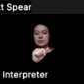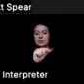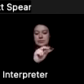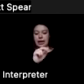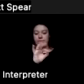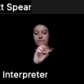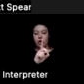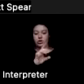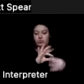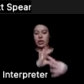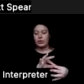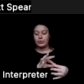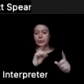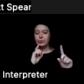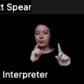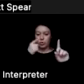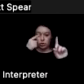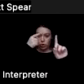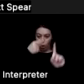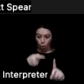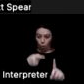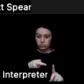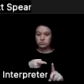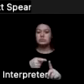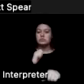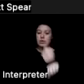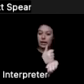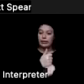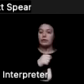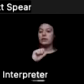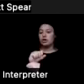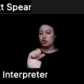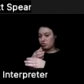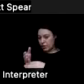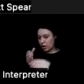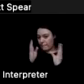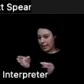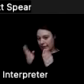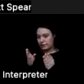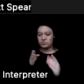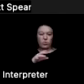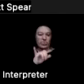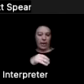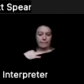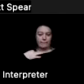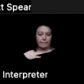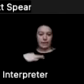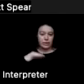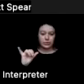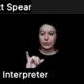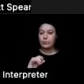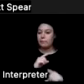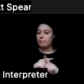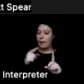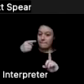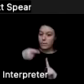setting and career planning. And so those have been useful tools to have. But I think the bottom line is that